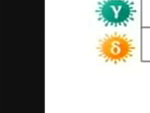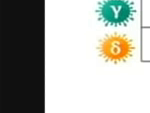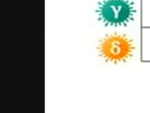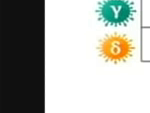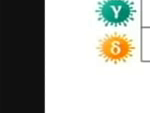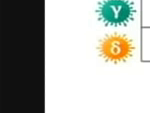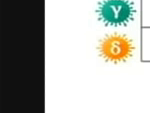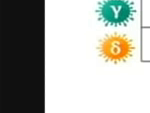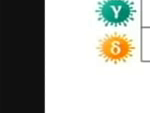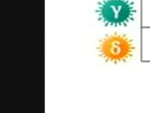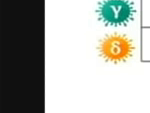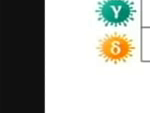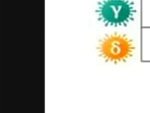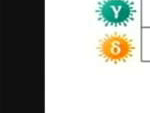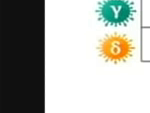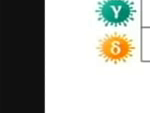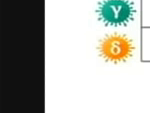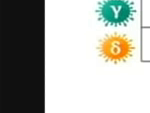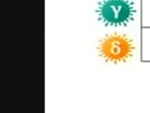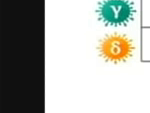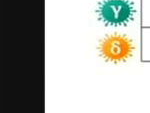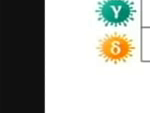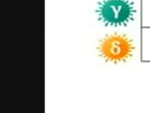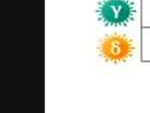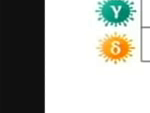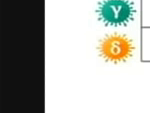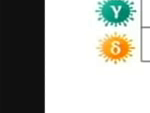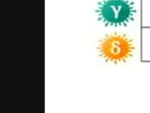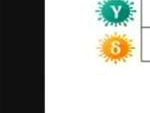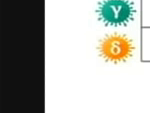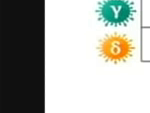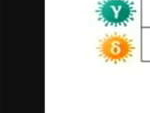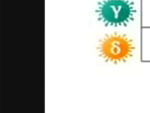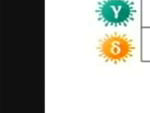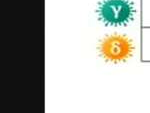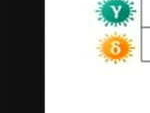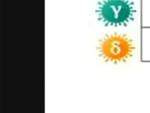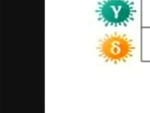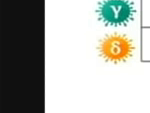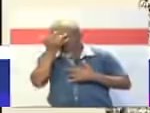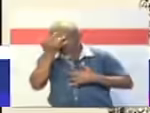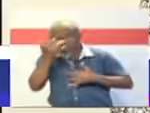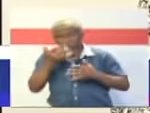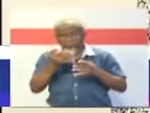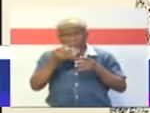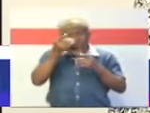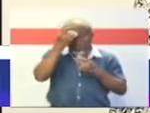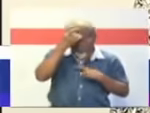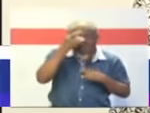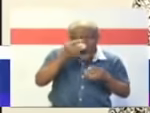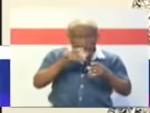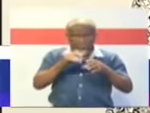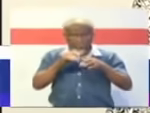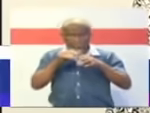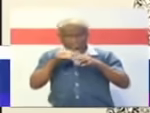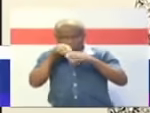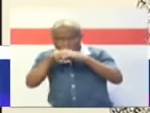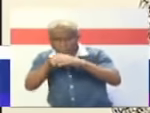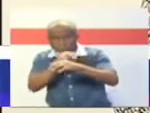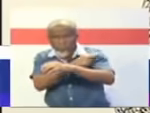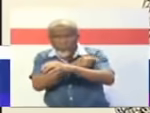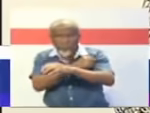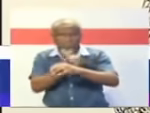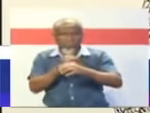health. They all can cause severe disease. They can all cause hospitalization and death. And all of them will respond to the type